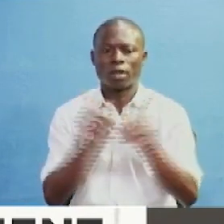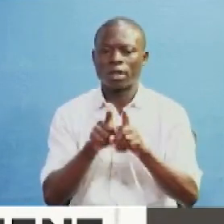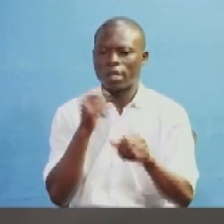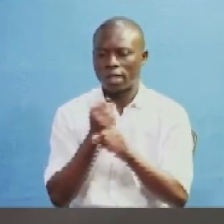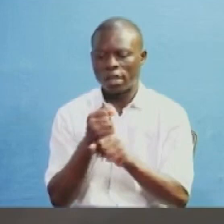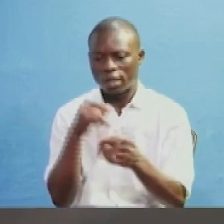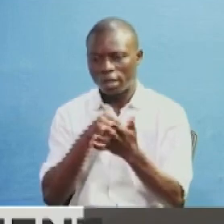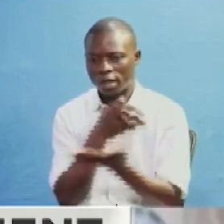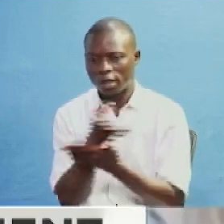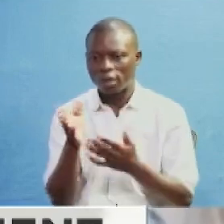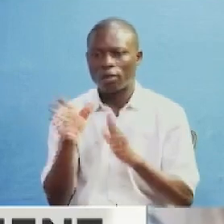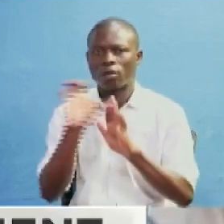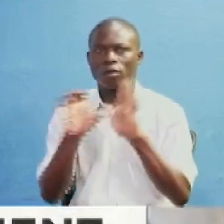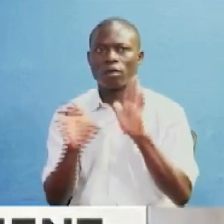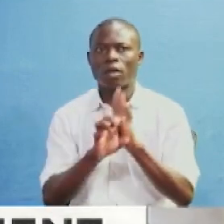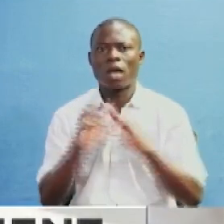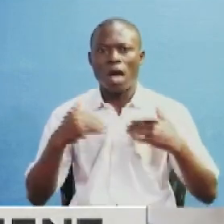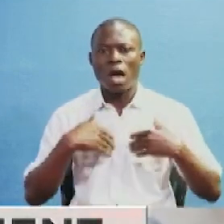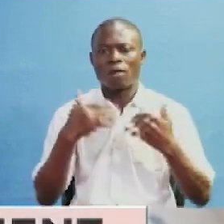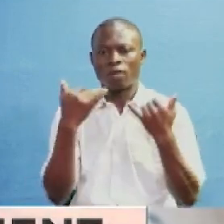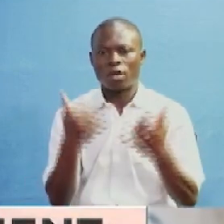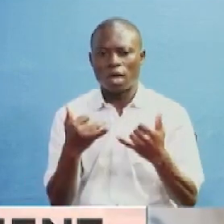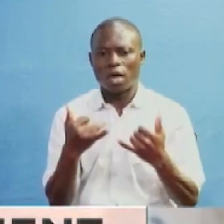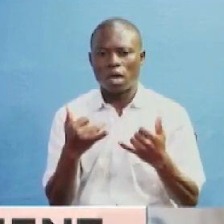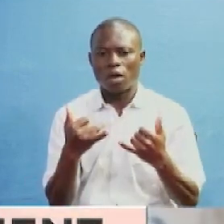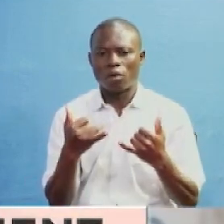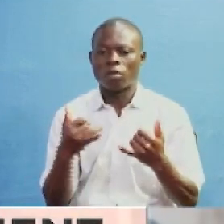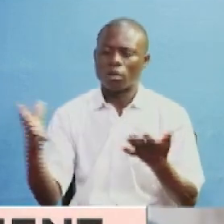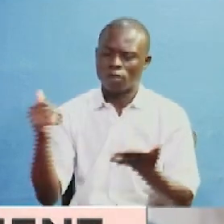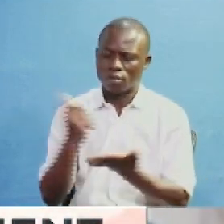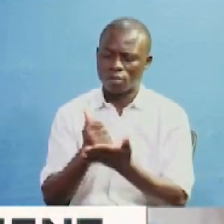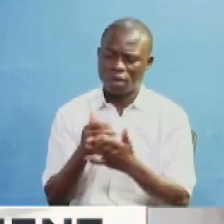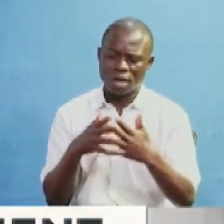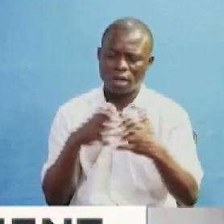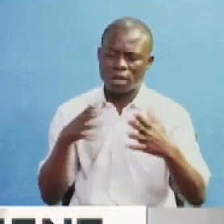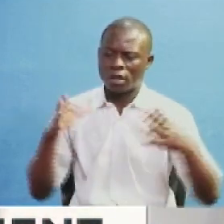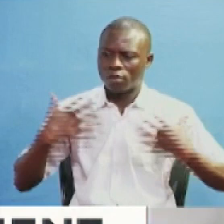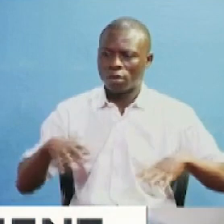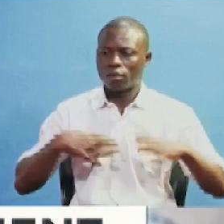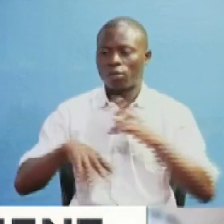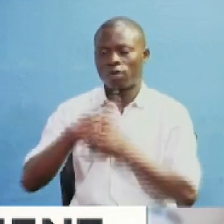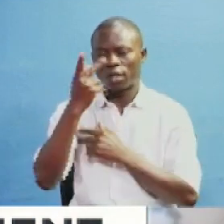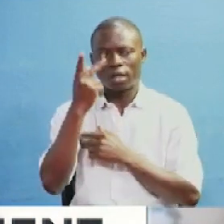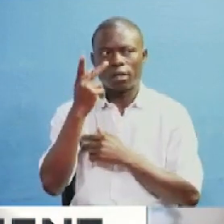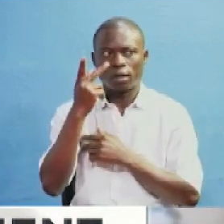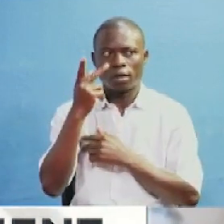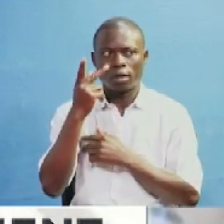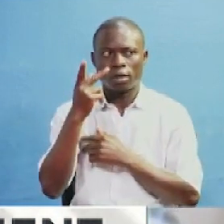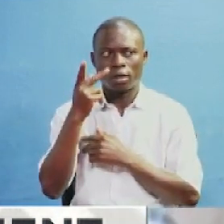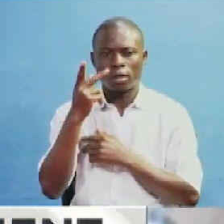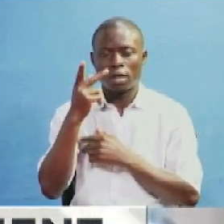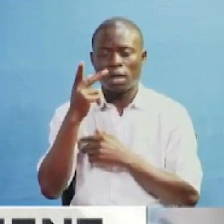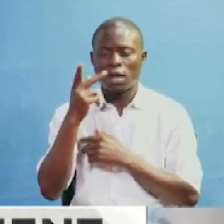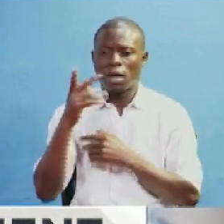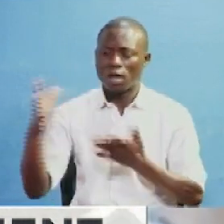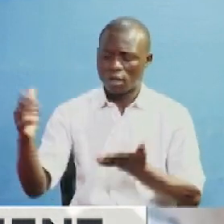is unconstitutional. They have now been deployed against the people of Kenya. The deployment